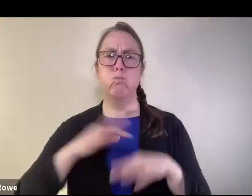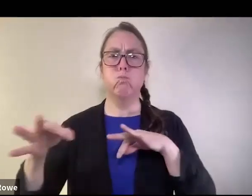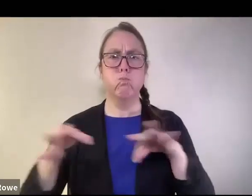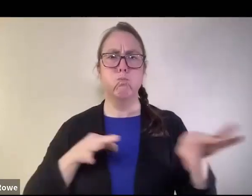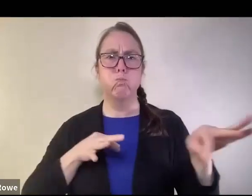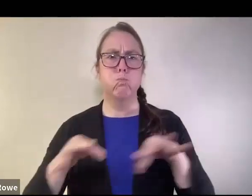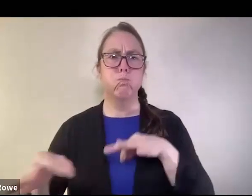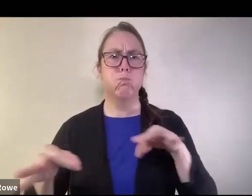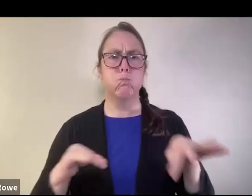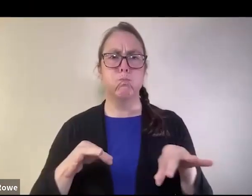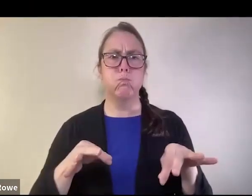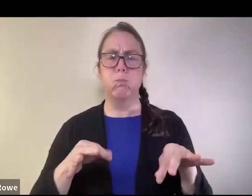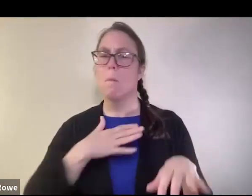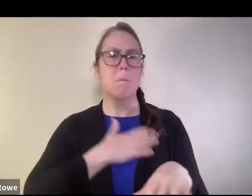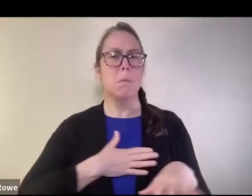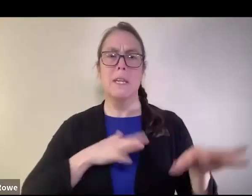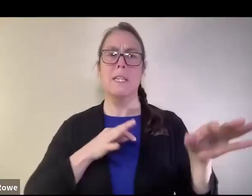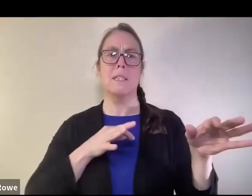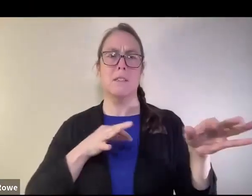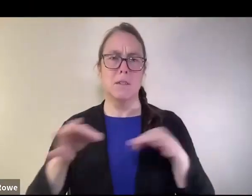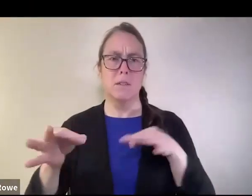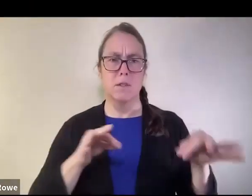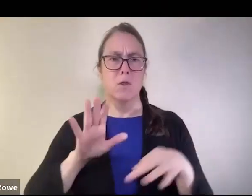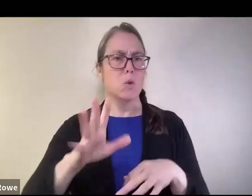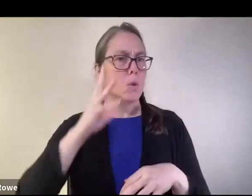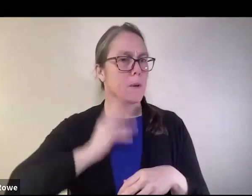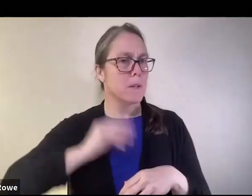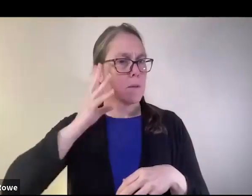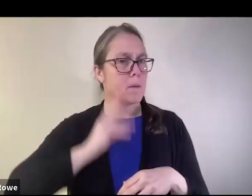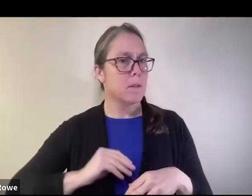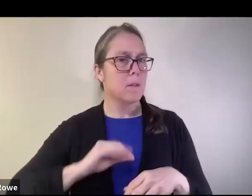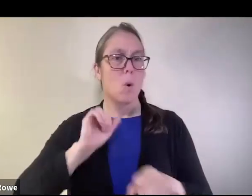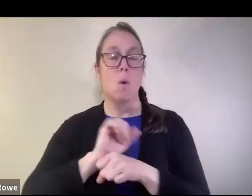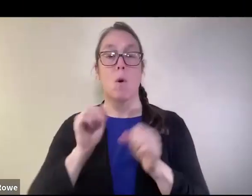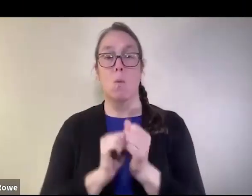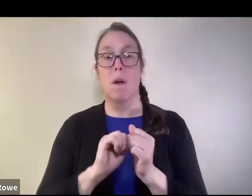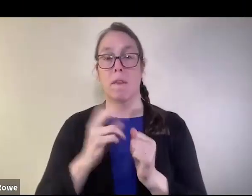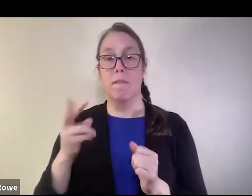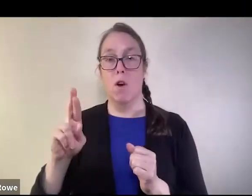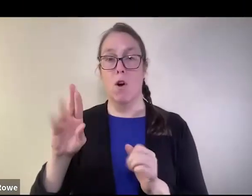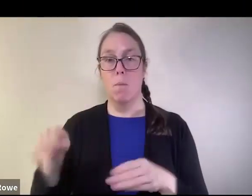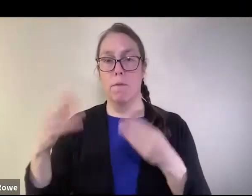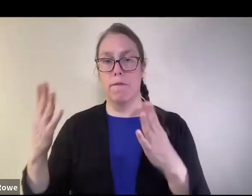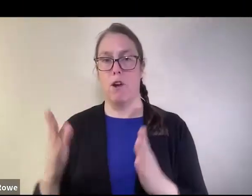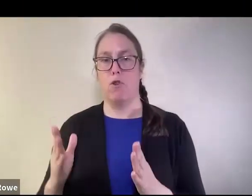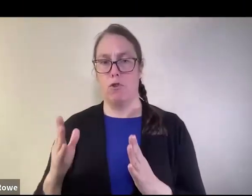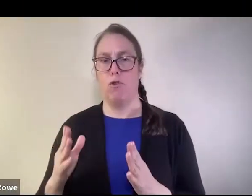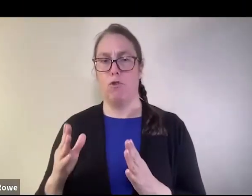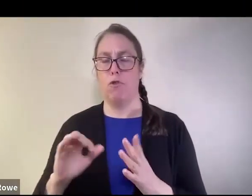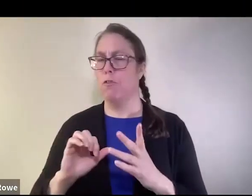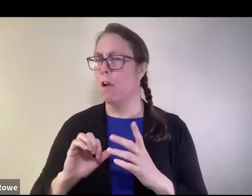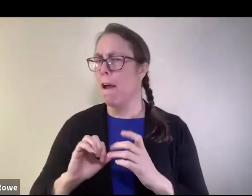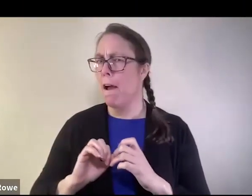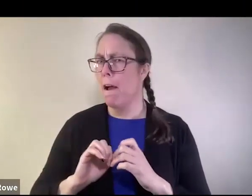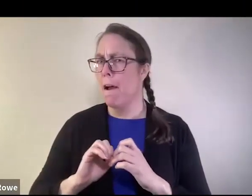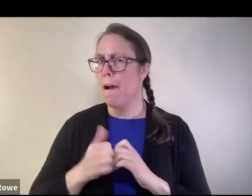provide your experiences working with VR providers.